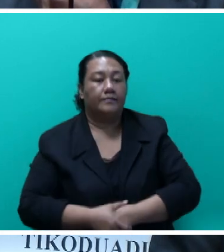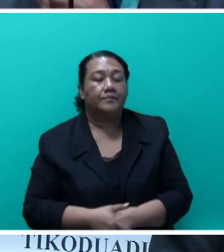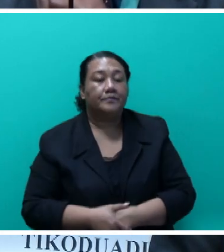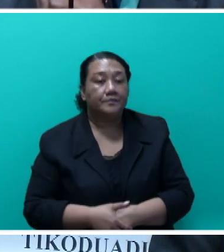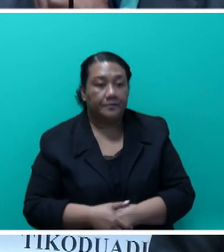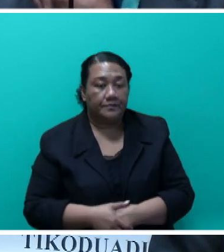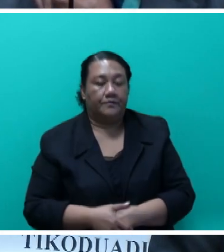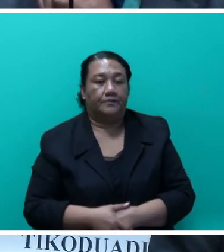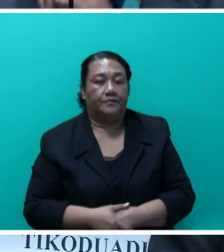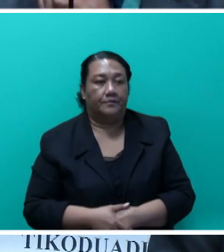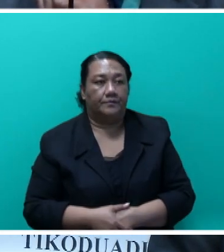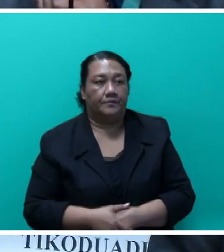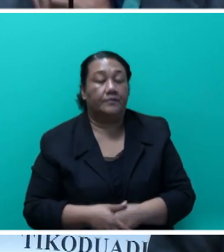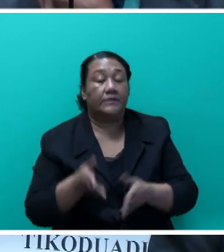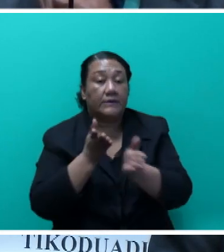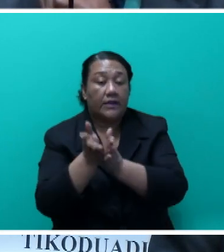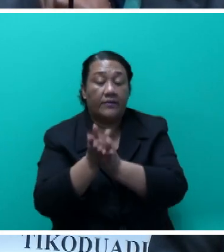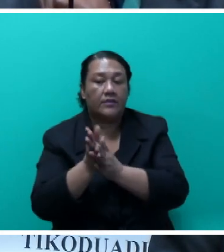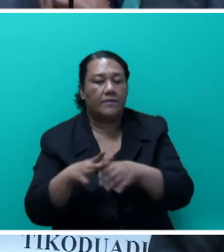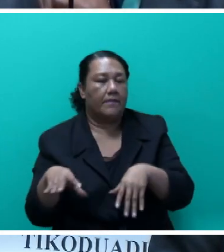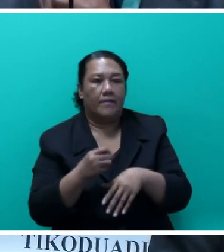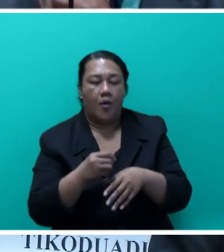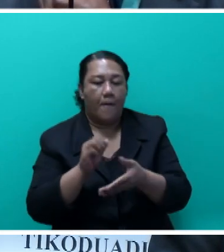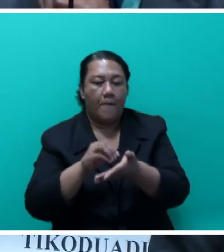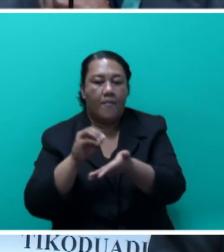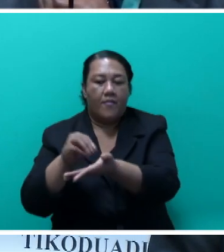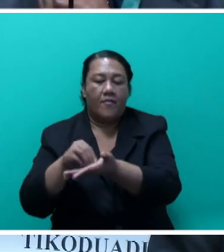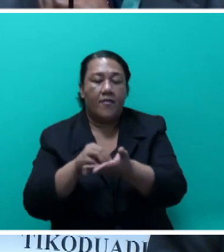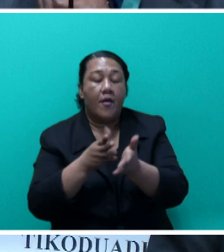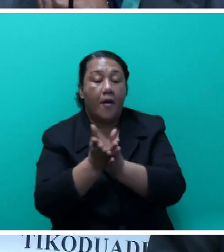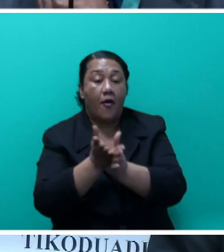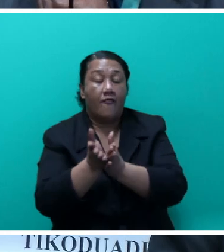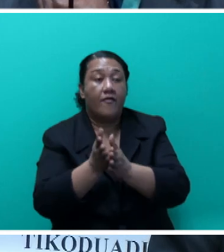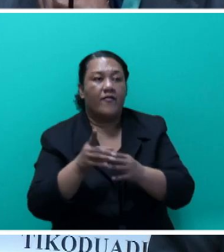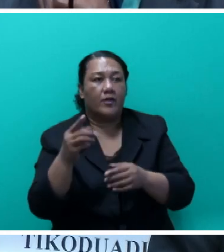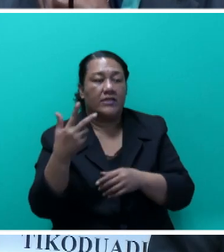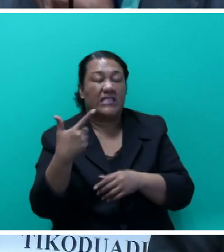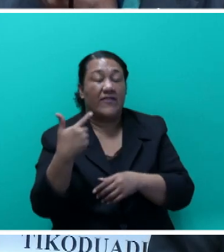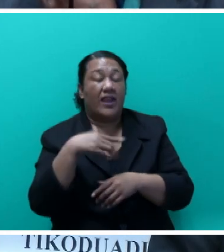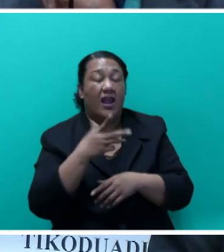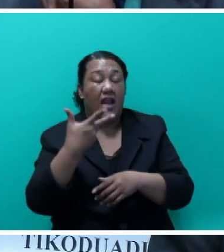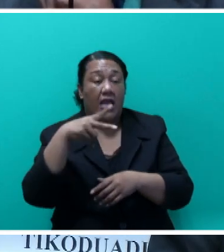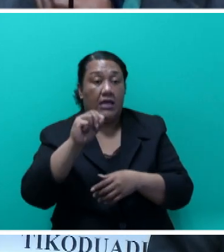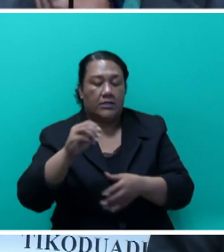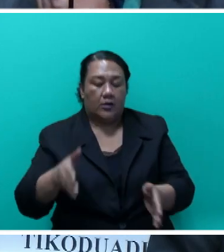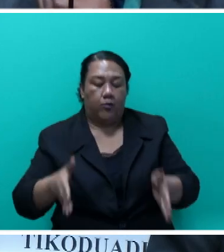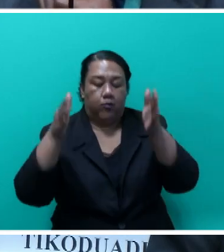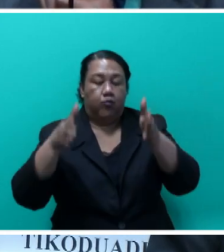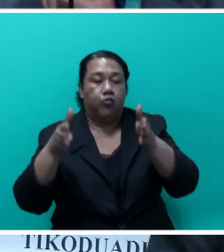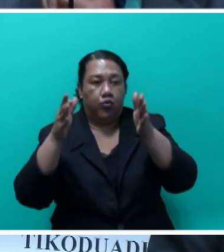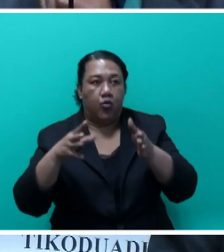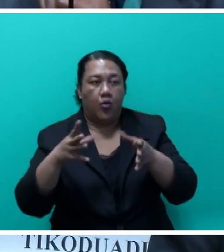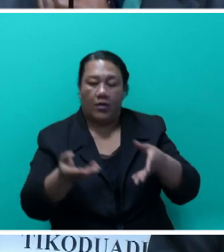high-capacity centrifugal pumps capable of delivering approximately 780 liters of water per minute with